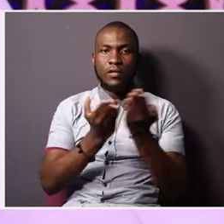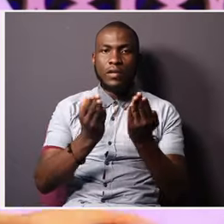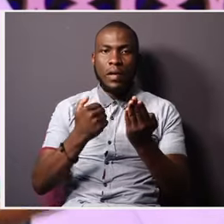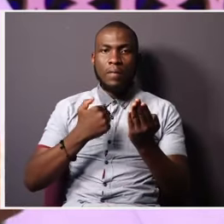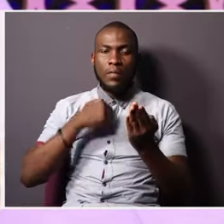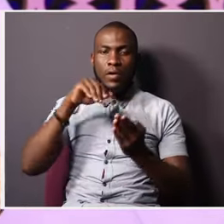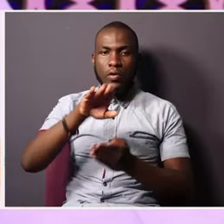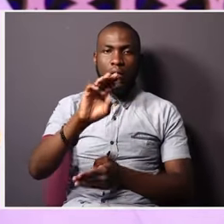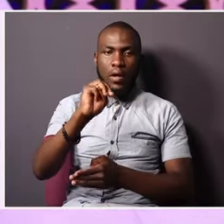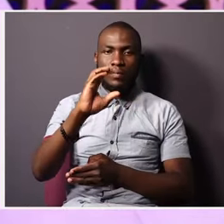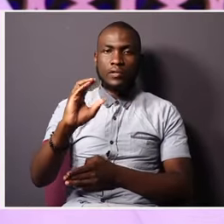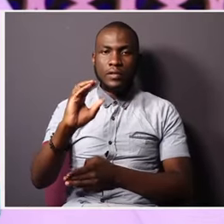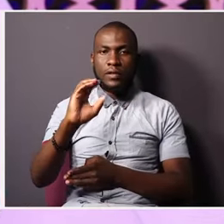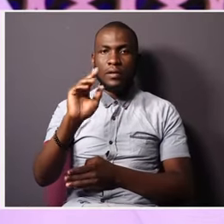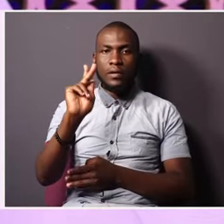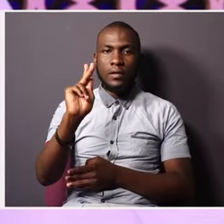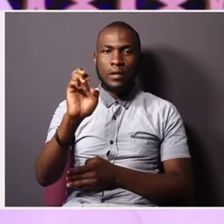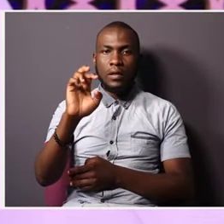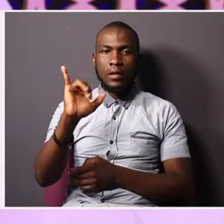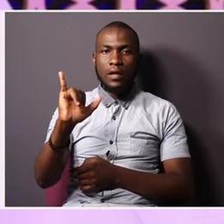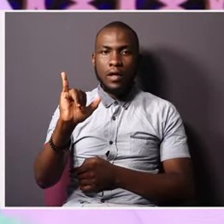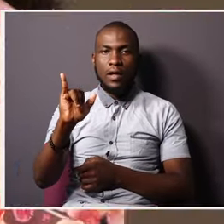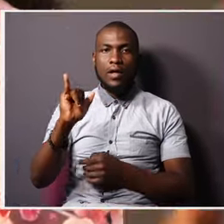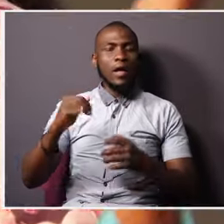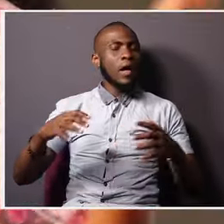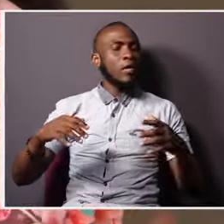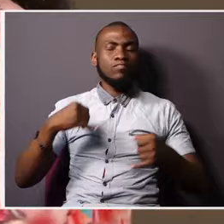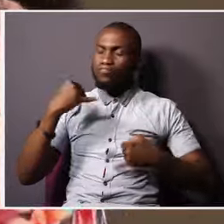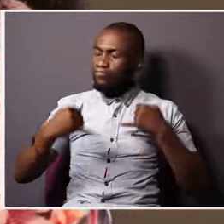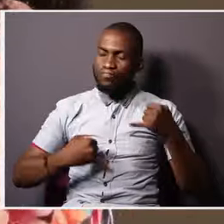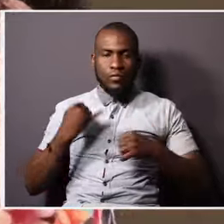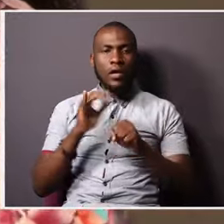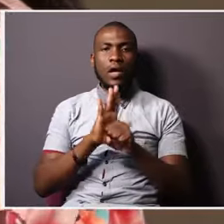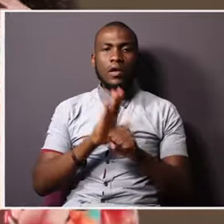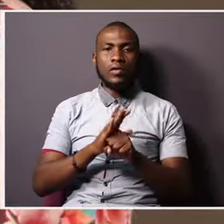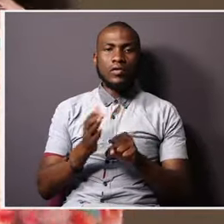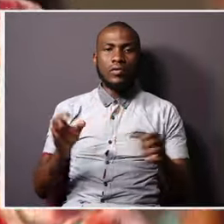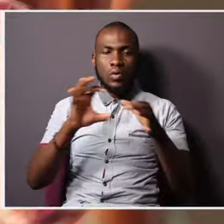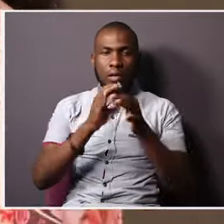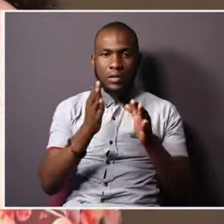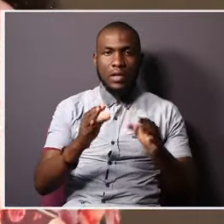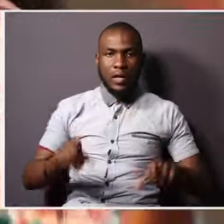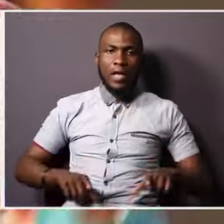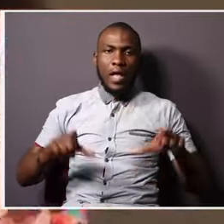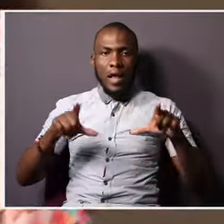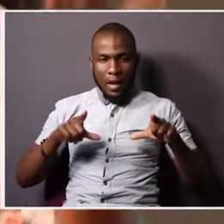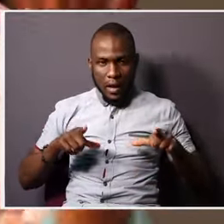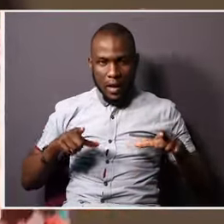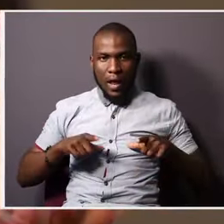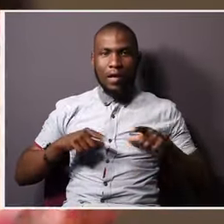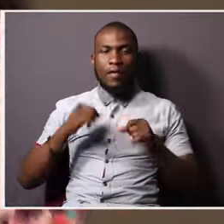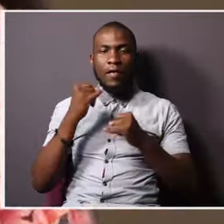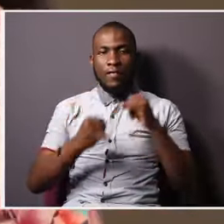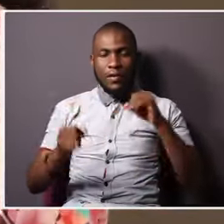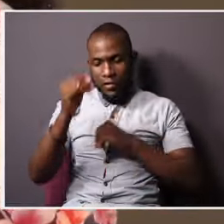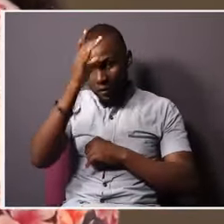Service. I will be your moderator, Kerry Kagiri, and it's a great joy to be here, to be alive on the very